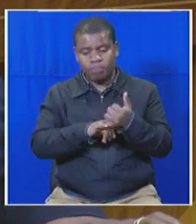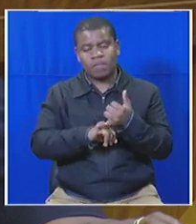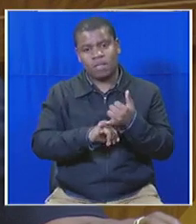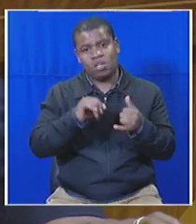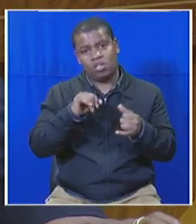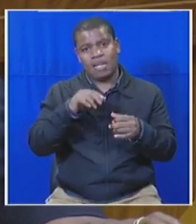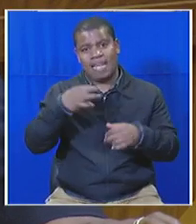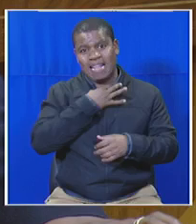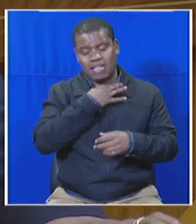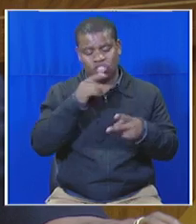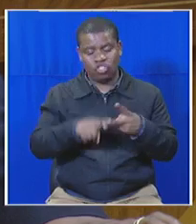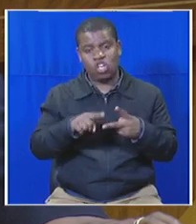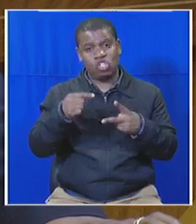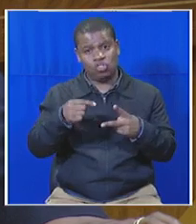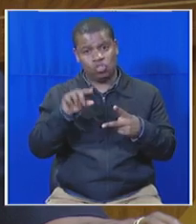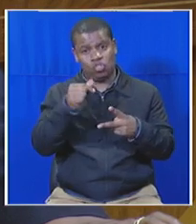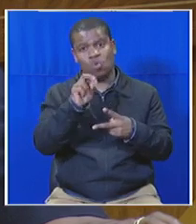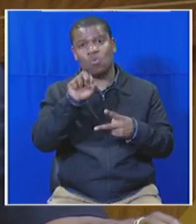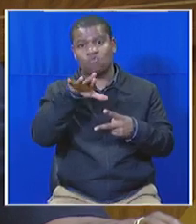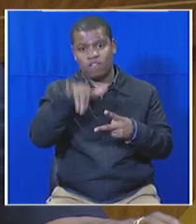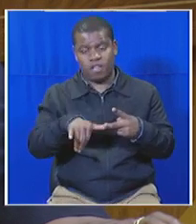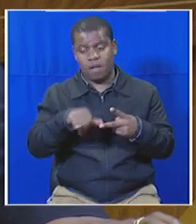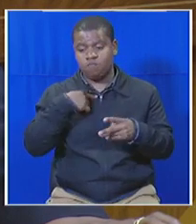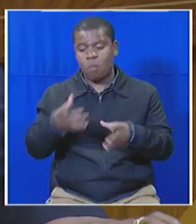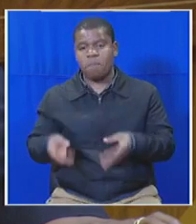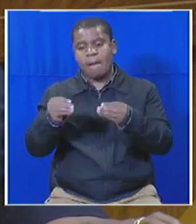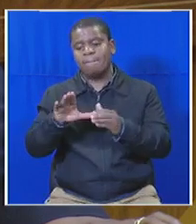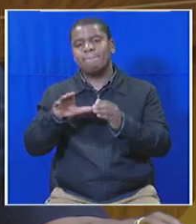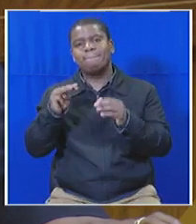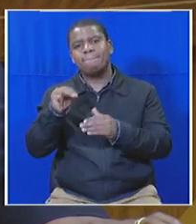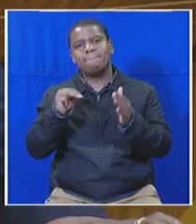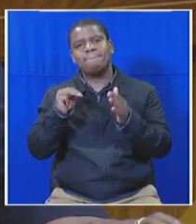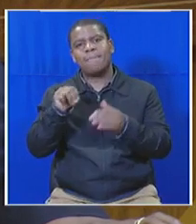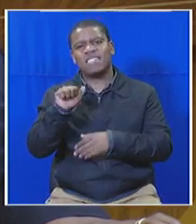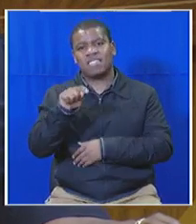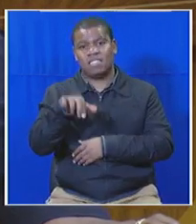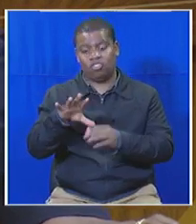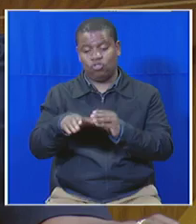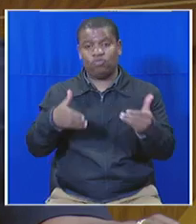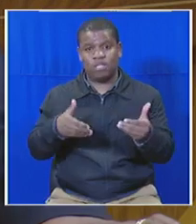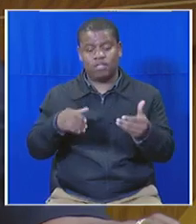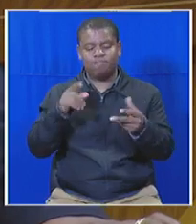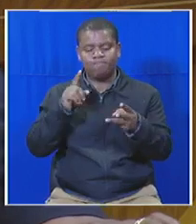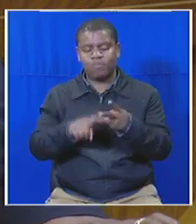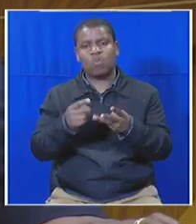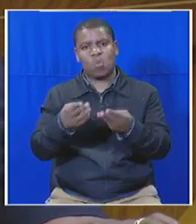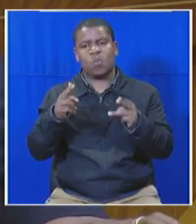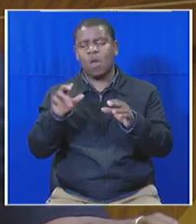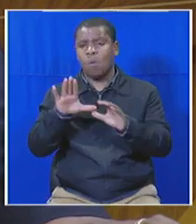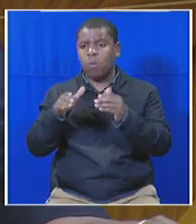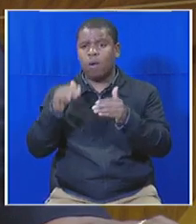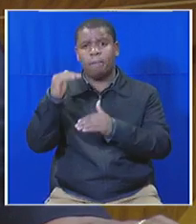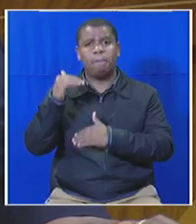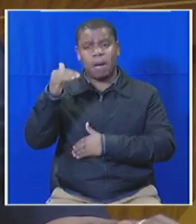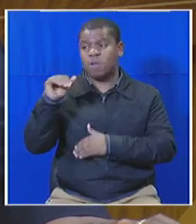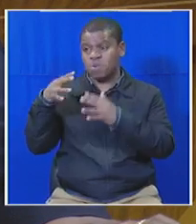He also held a Master's of Arts degree in journalism, public relations from Ball State University,